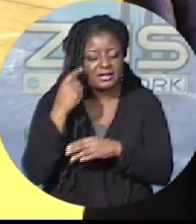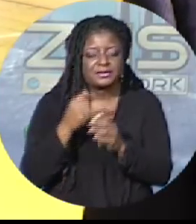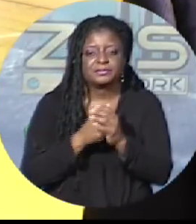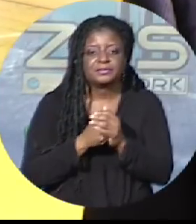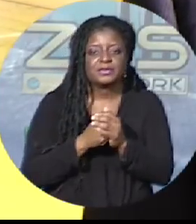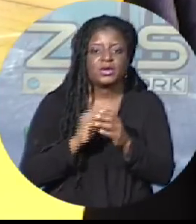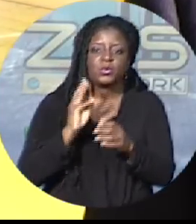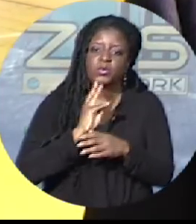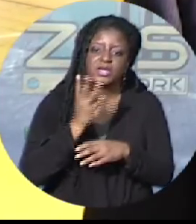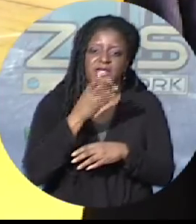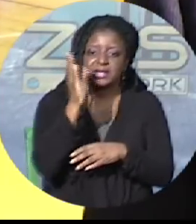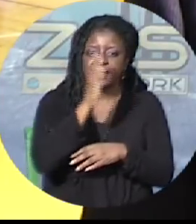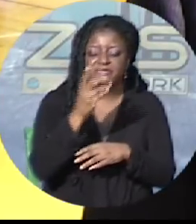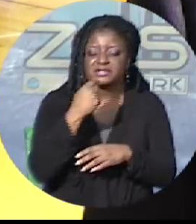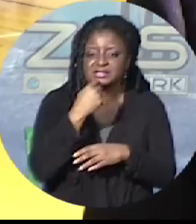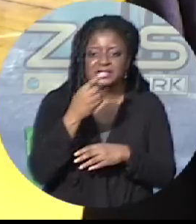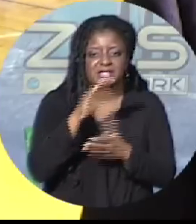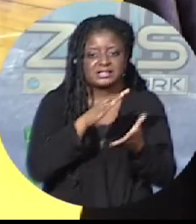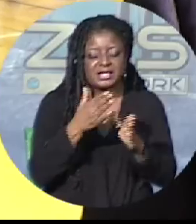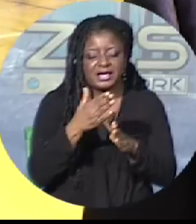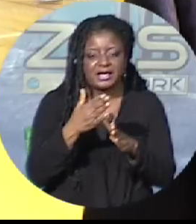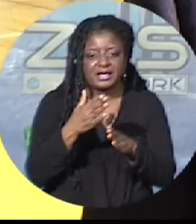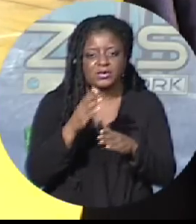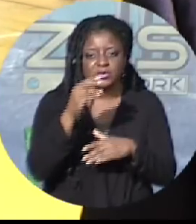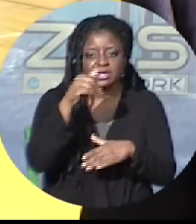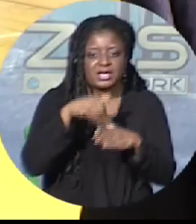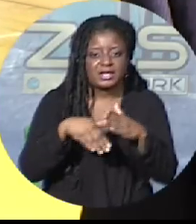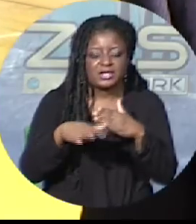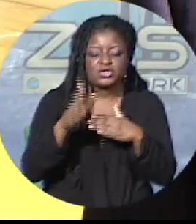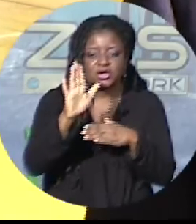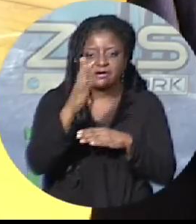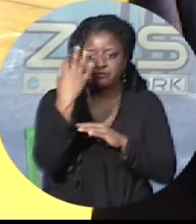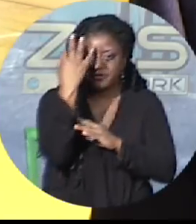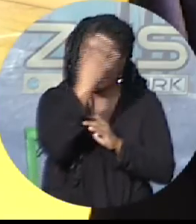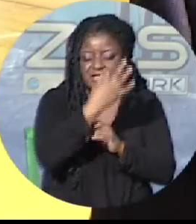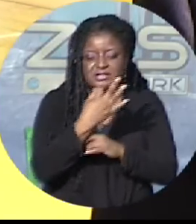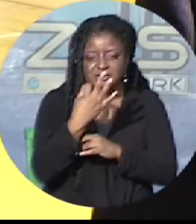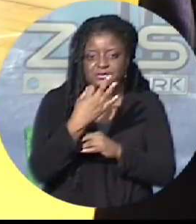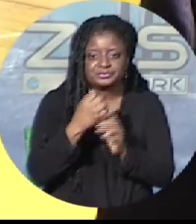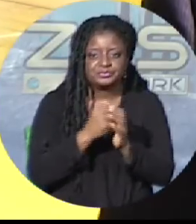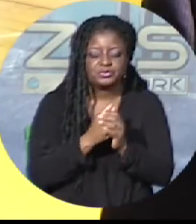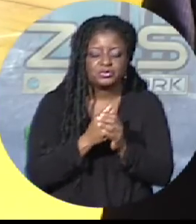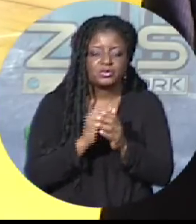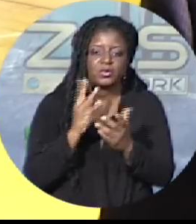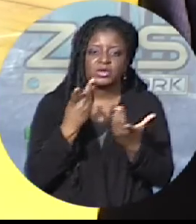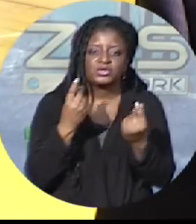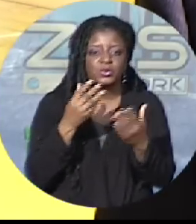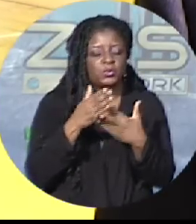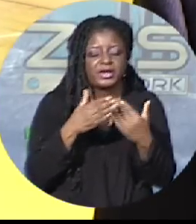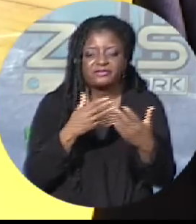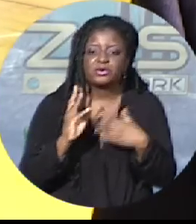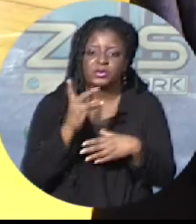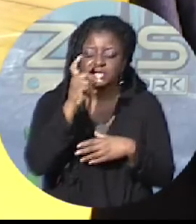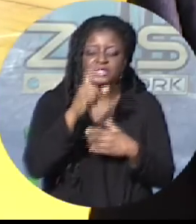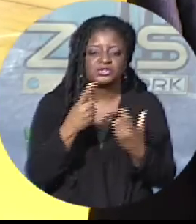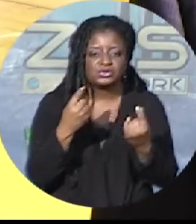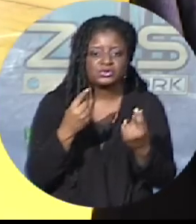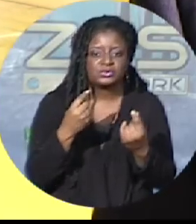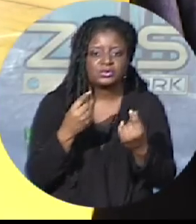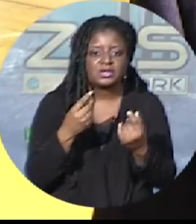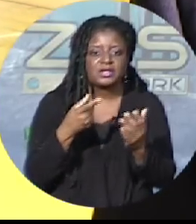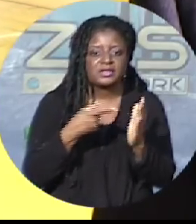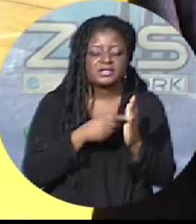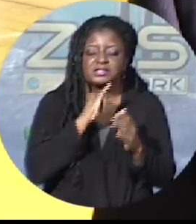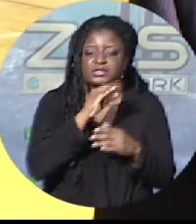we get in your face, we grab. We bite, we do whatever it takes to win, and we were a hell of a defensive team. And this is one of the weakest defensive team I ever had,